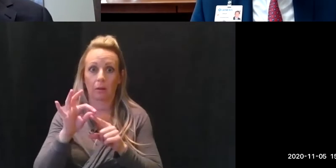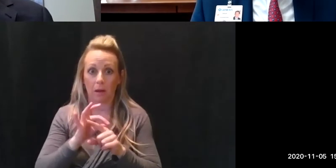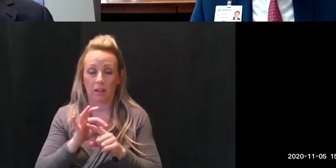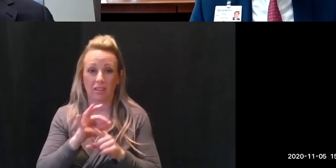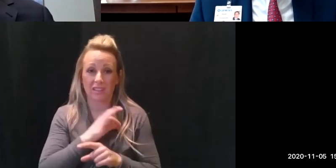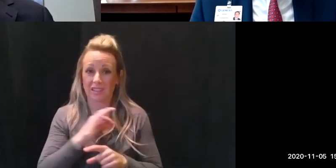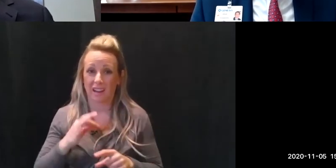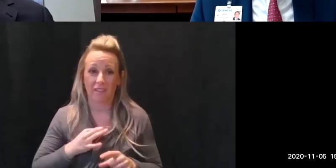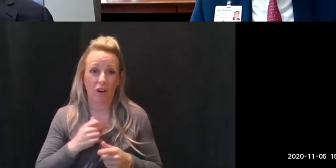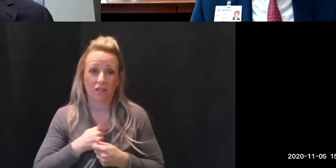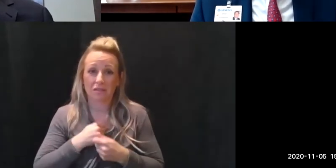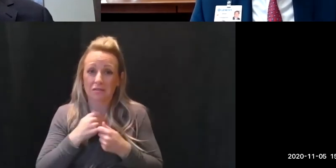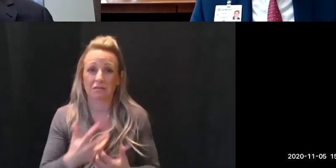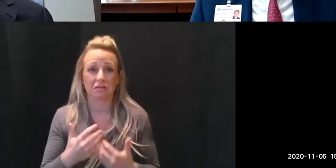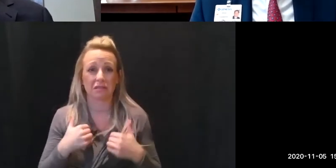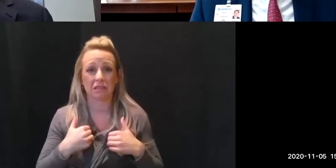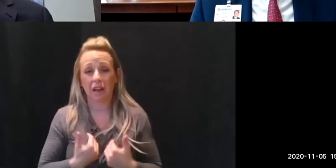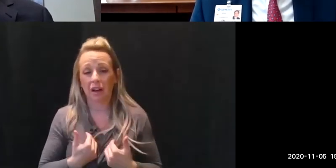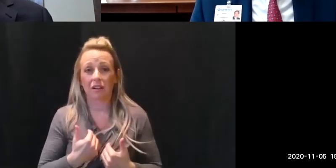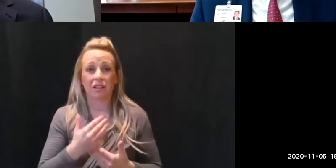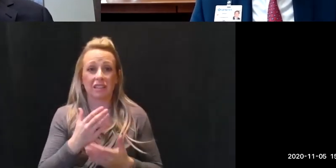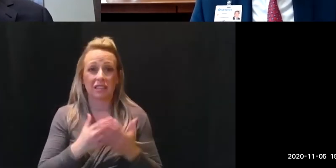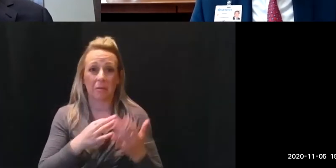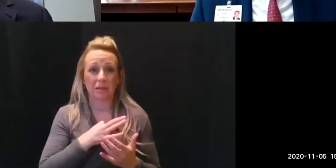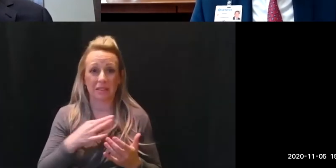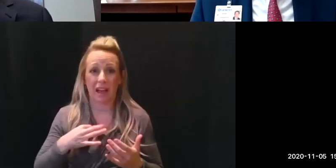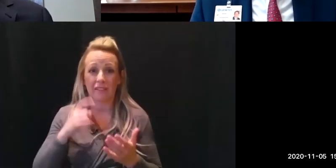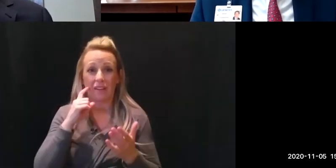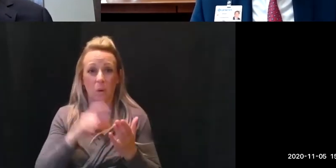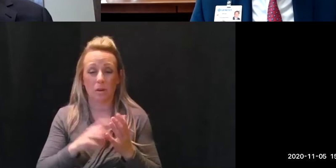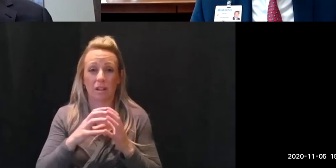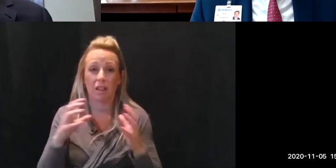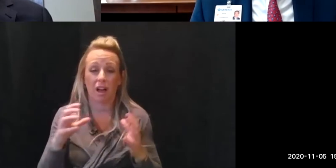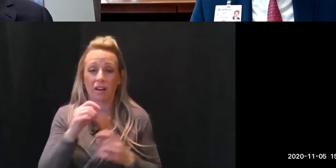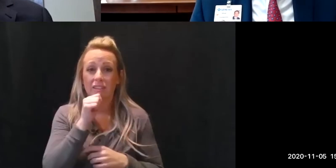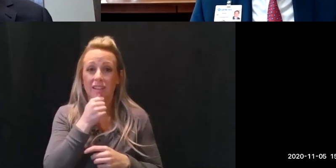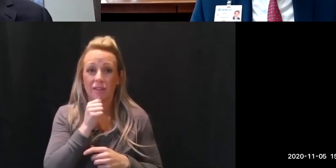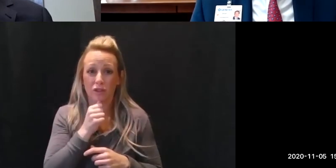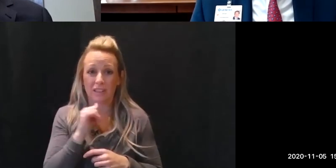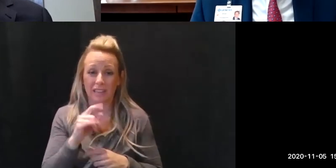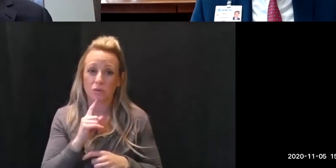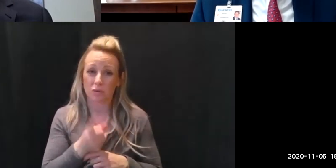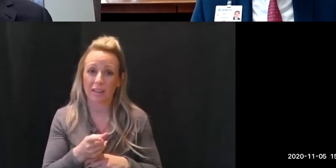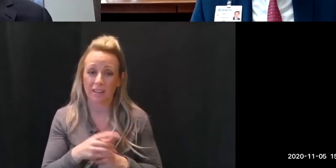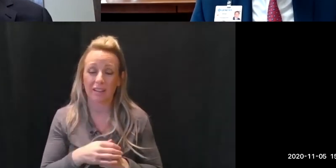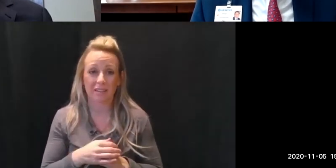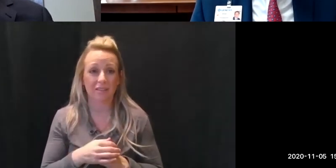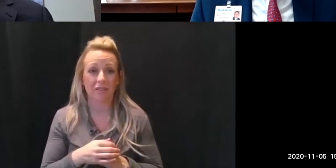tired. We've got staff that have seen a lot of suffering. And this is real. I mean, this